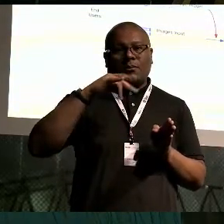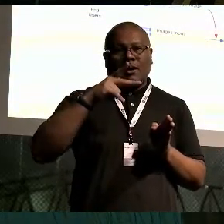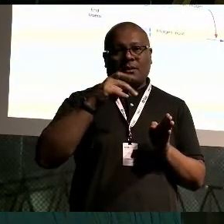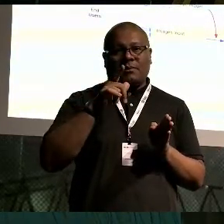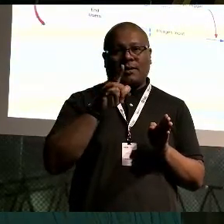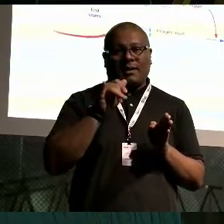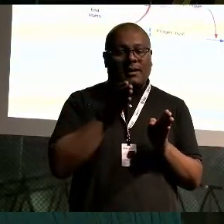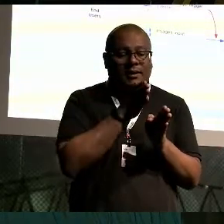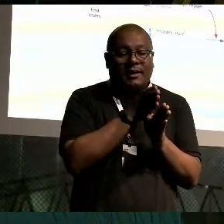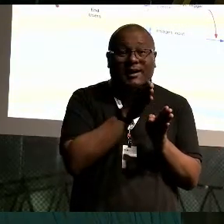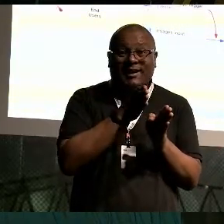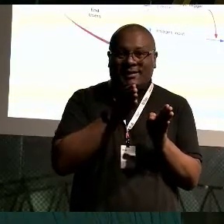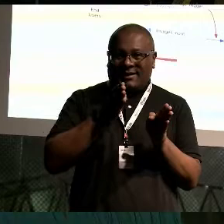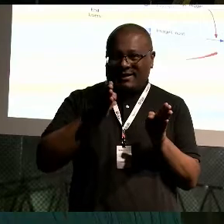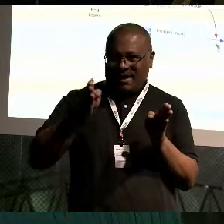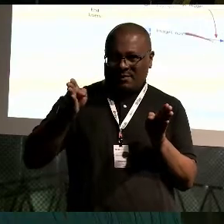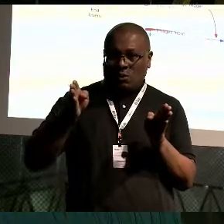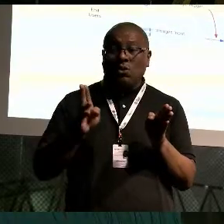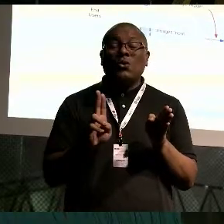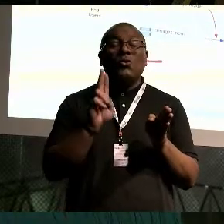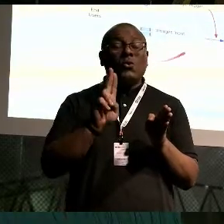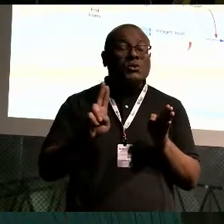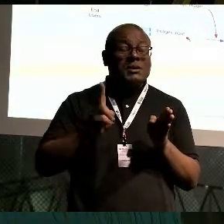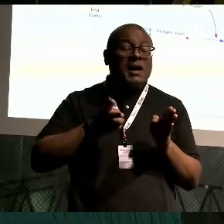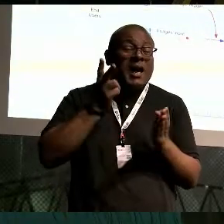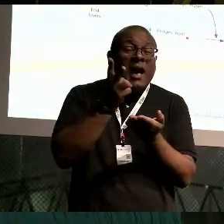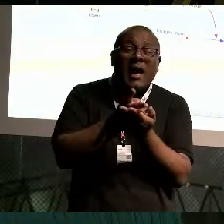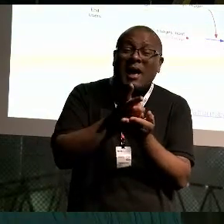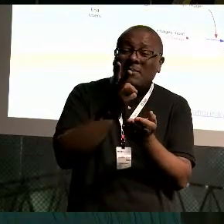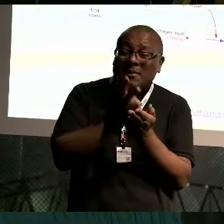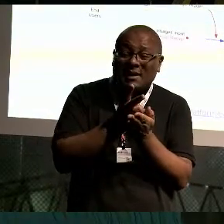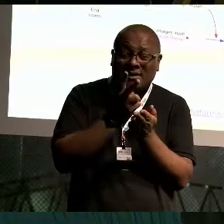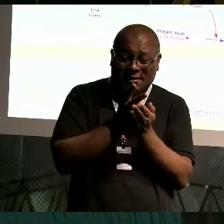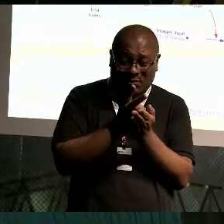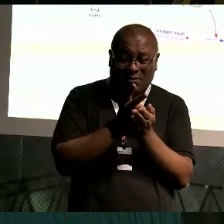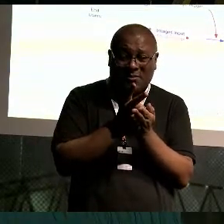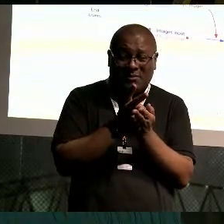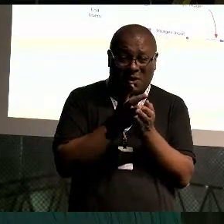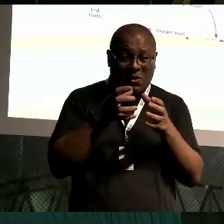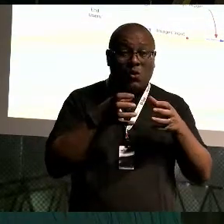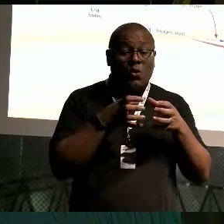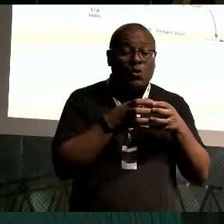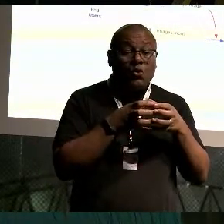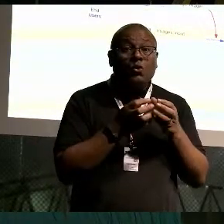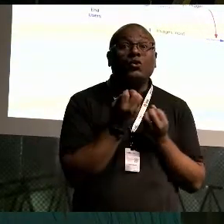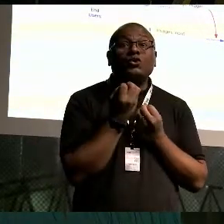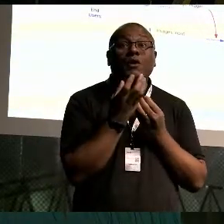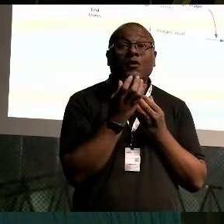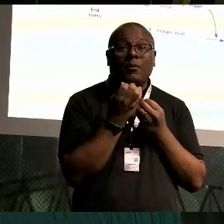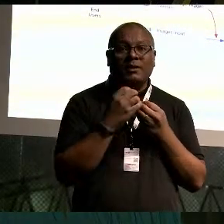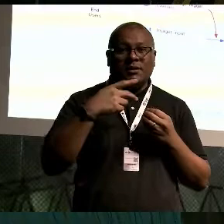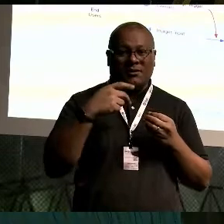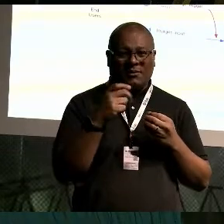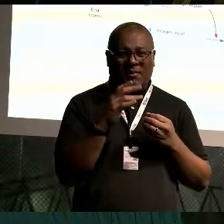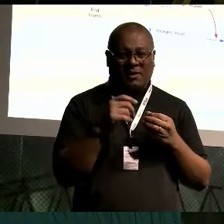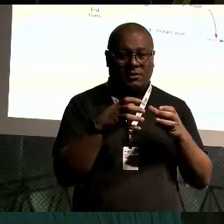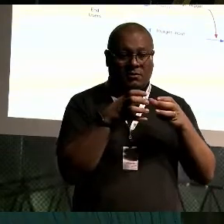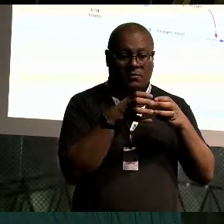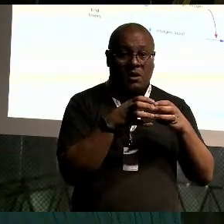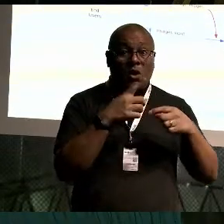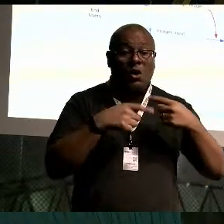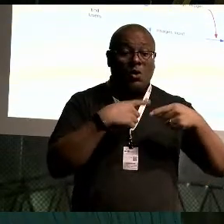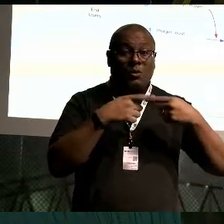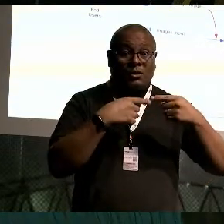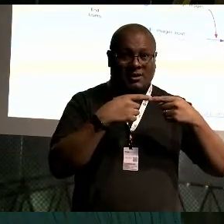that users save some images to a bucket, and then there's a number of services that process